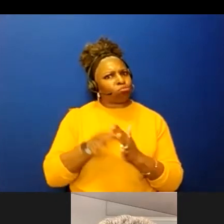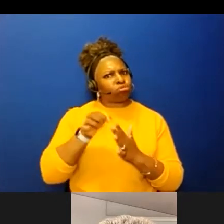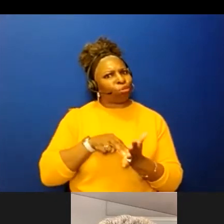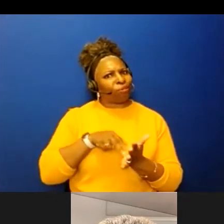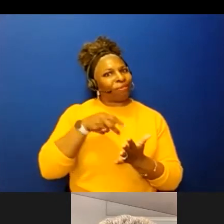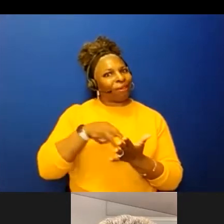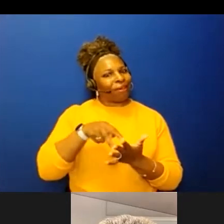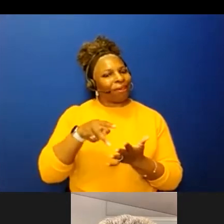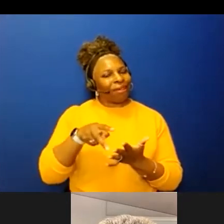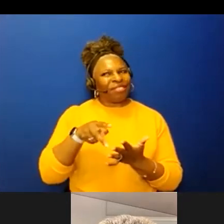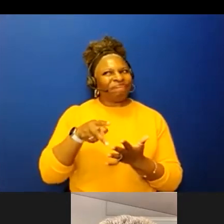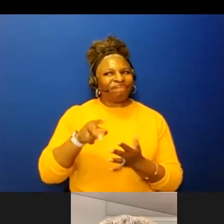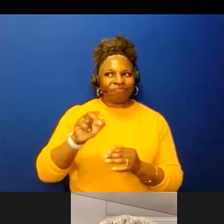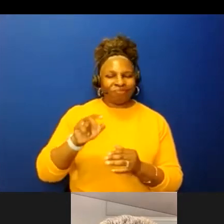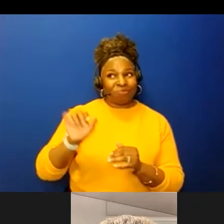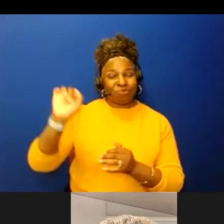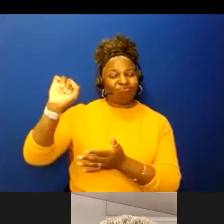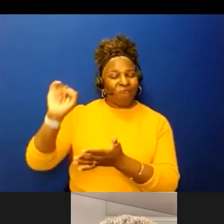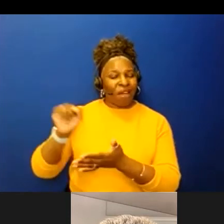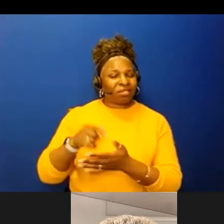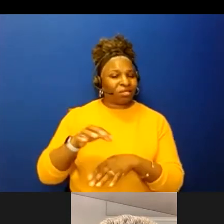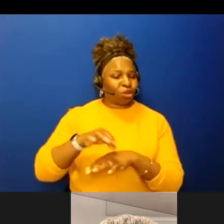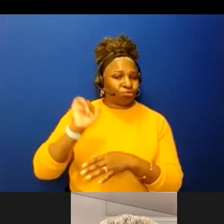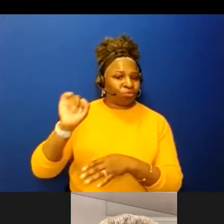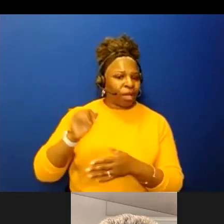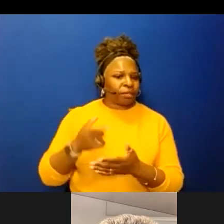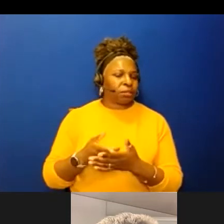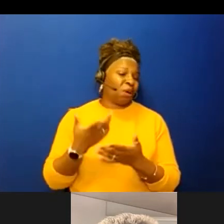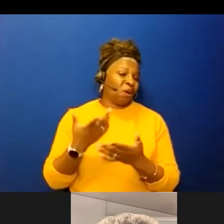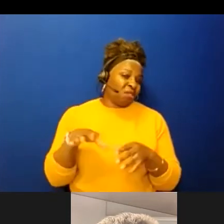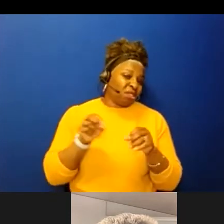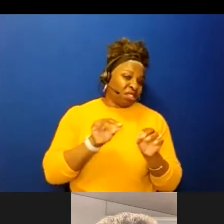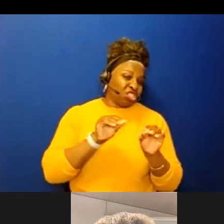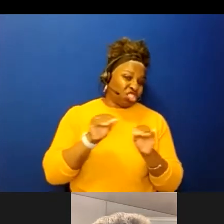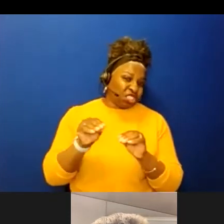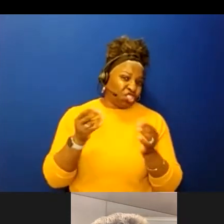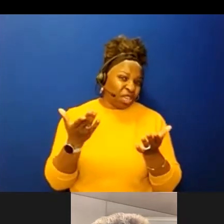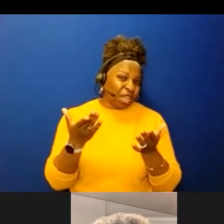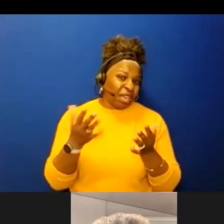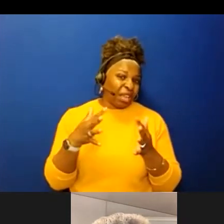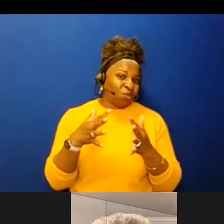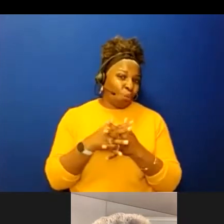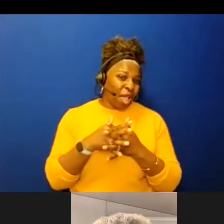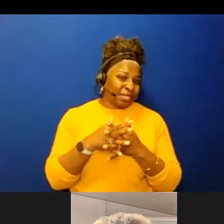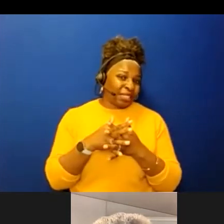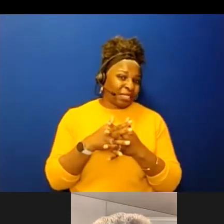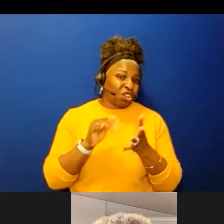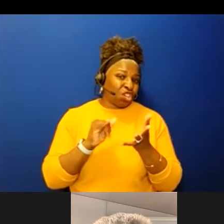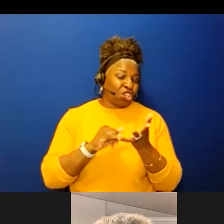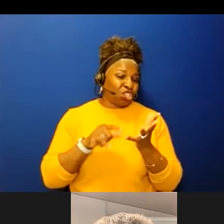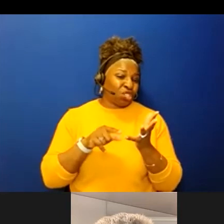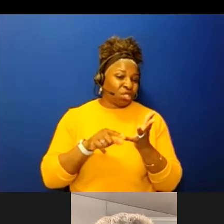teaching PE down in West Sussex, and I guess kind of just carrying on with my